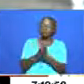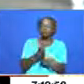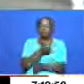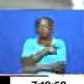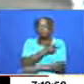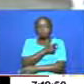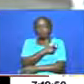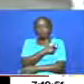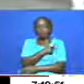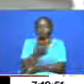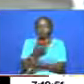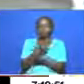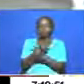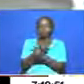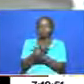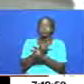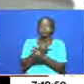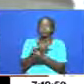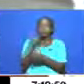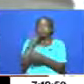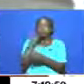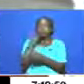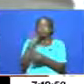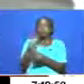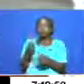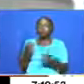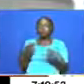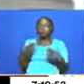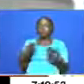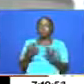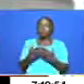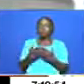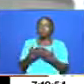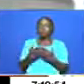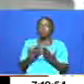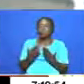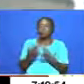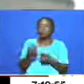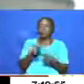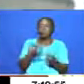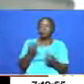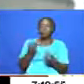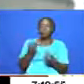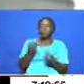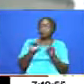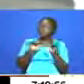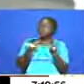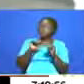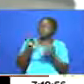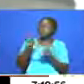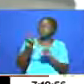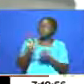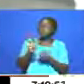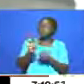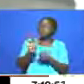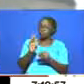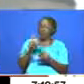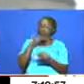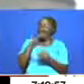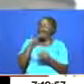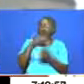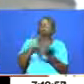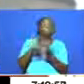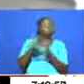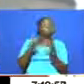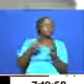over the world. We really need our people to be educated about tuberculosis. It is not a death sentence. Advocacy and